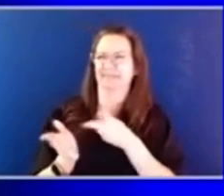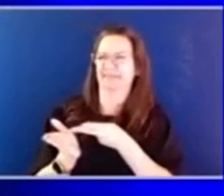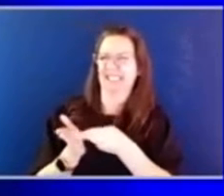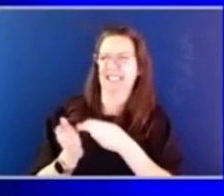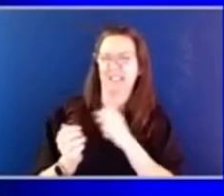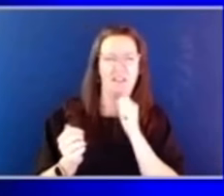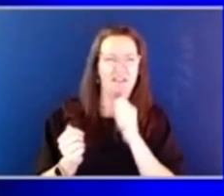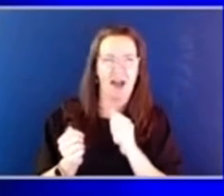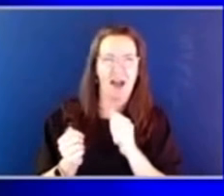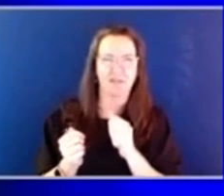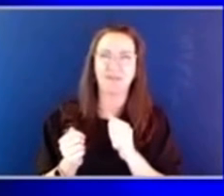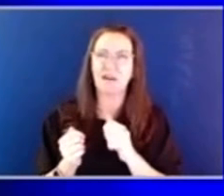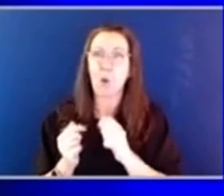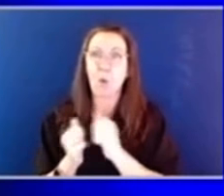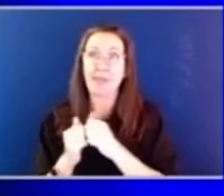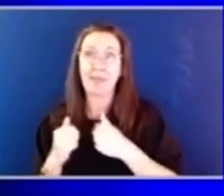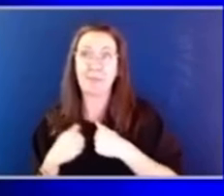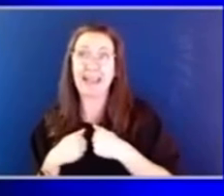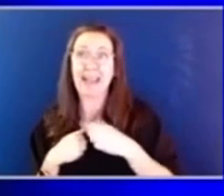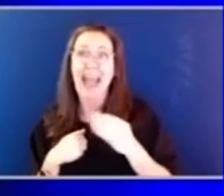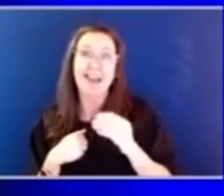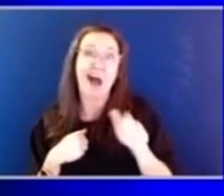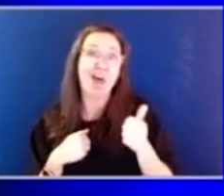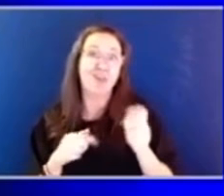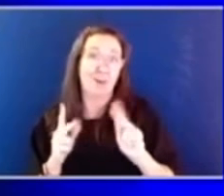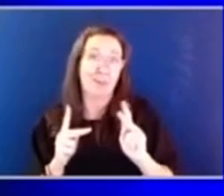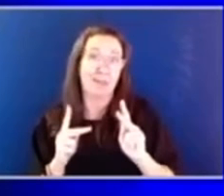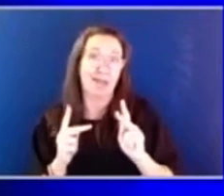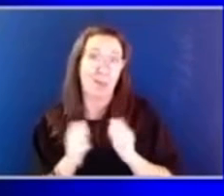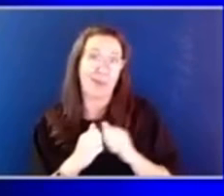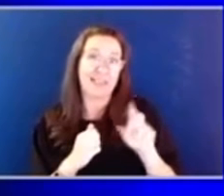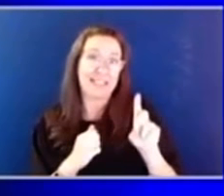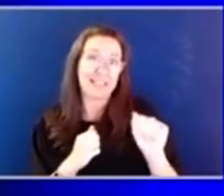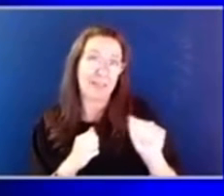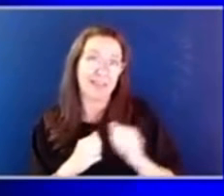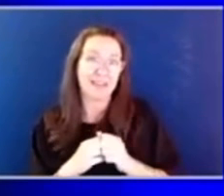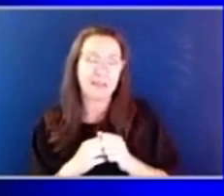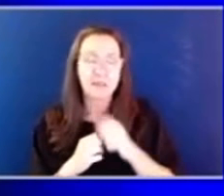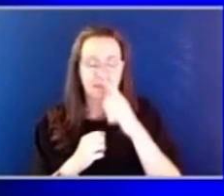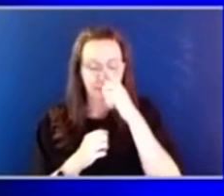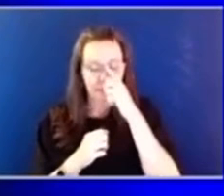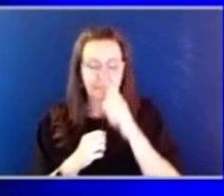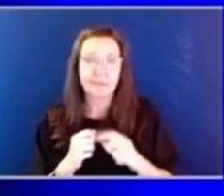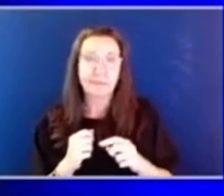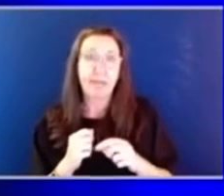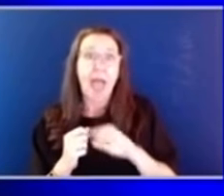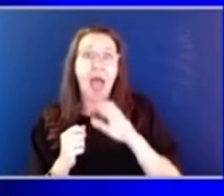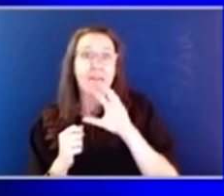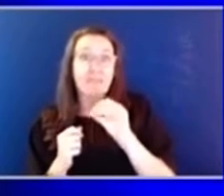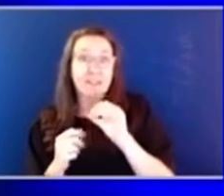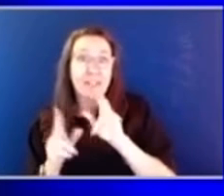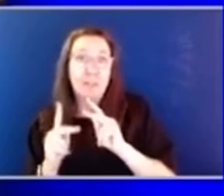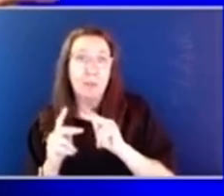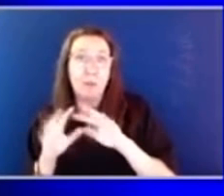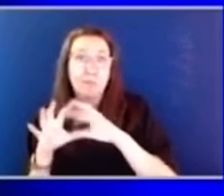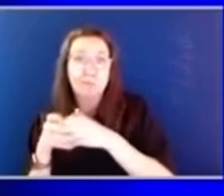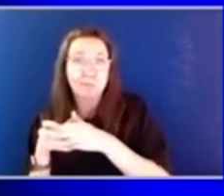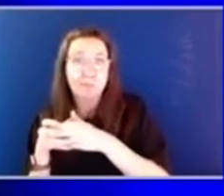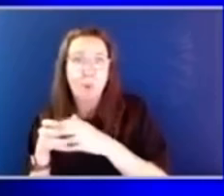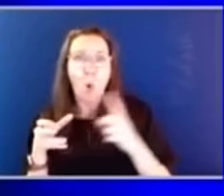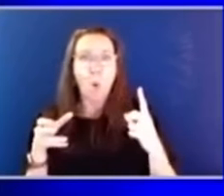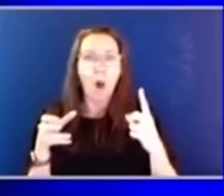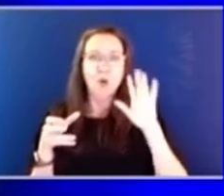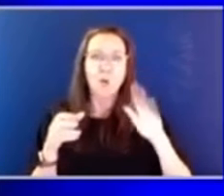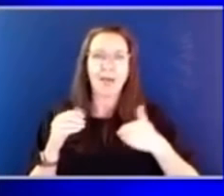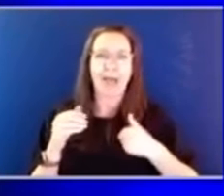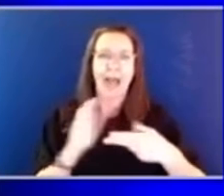and others with disabilities. Roughly 1 in 50 have been diagnosed with autism, but I think there are more autistic people out